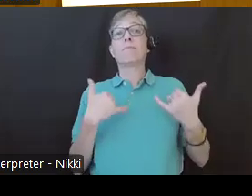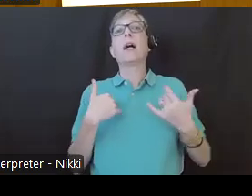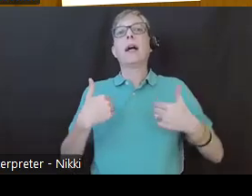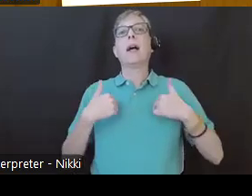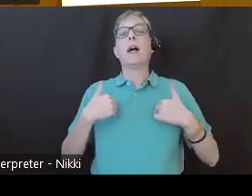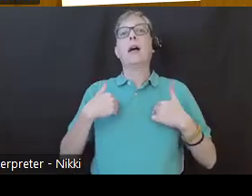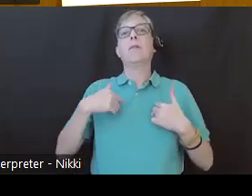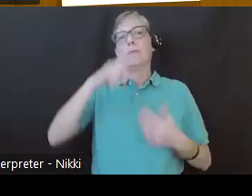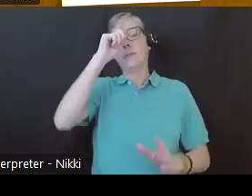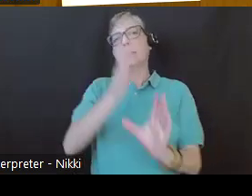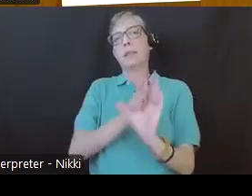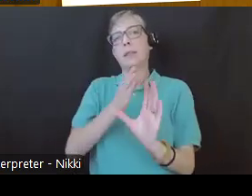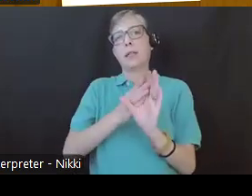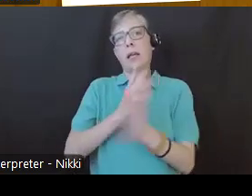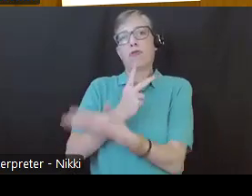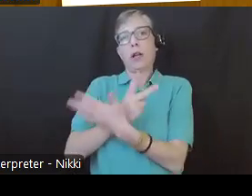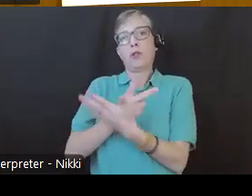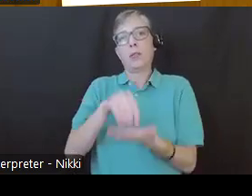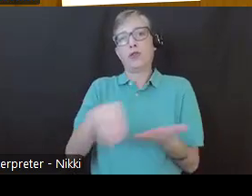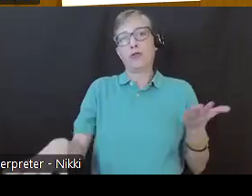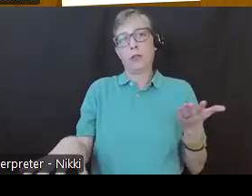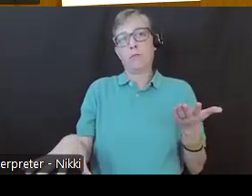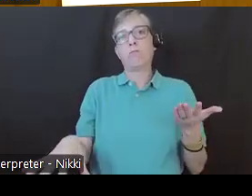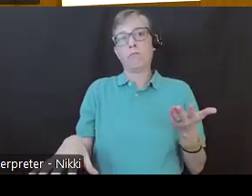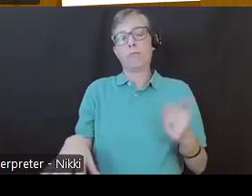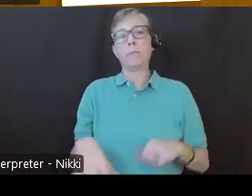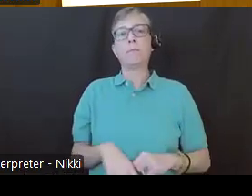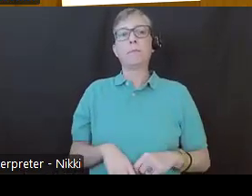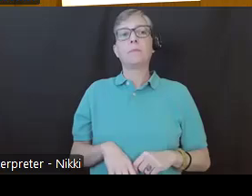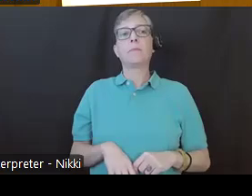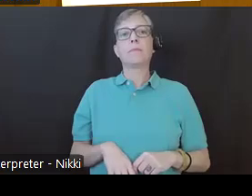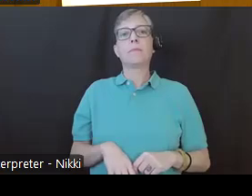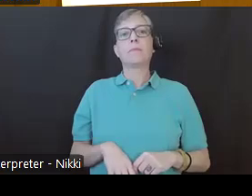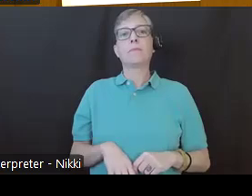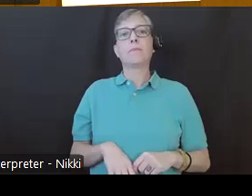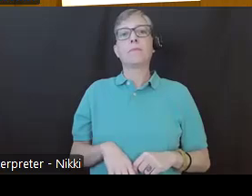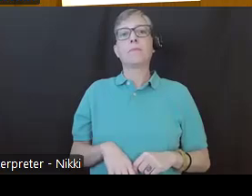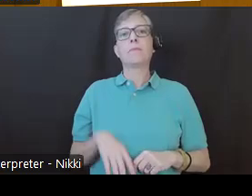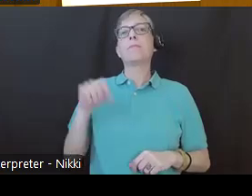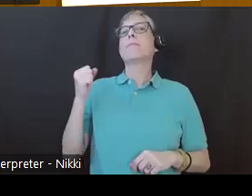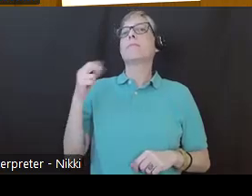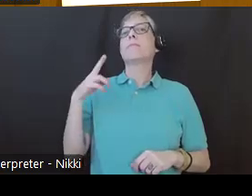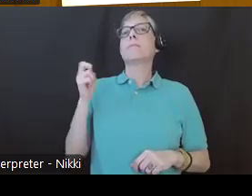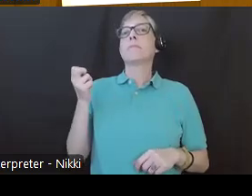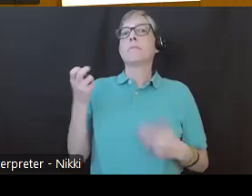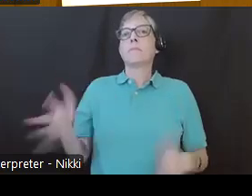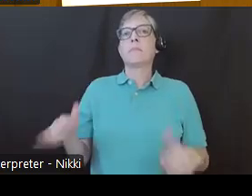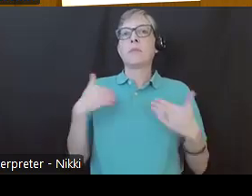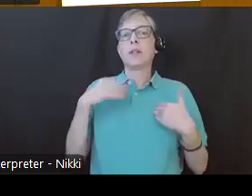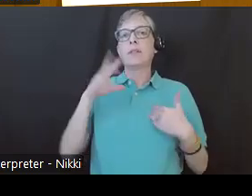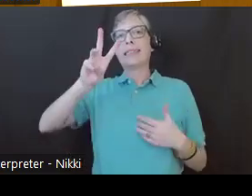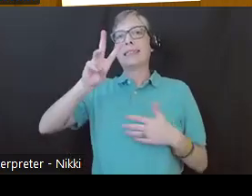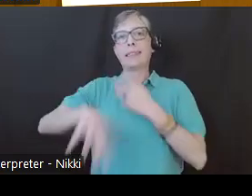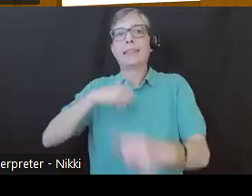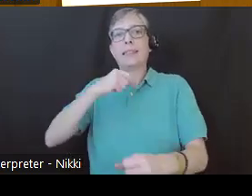our graduate program. Now, she's got 6 years of graduate education underneath her belt. So she's